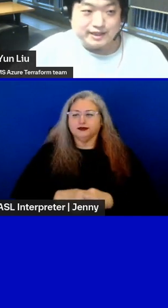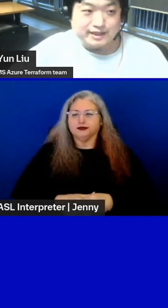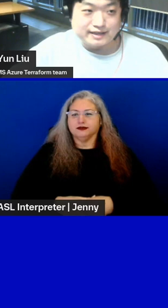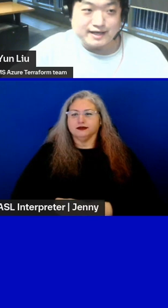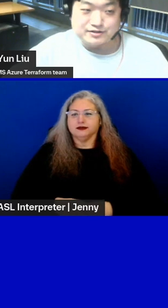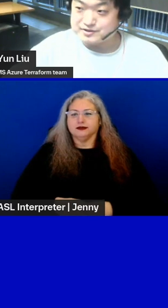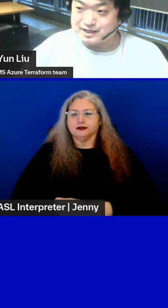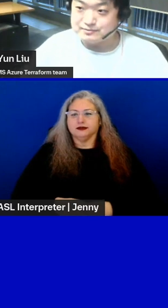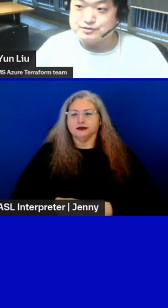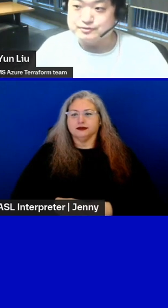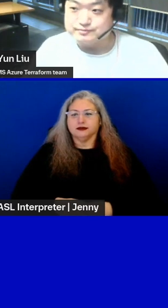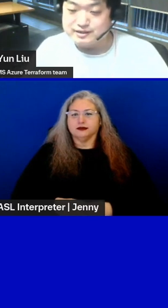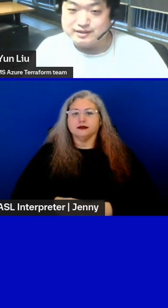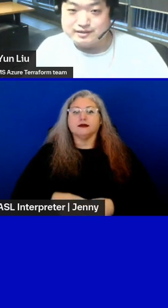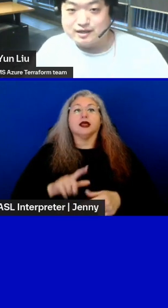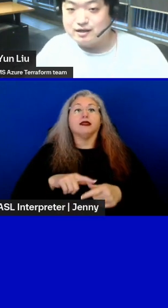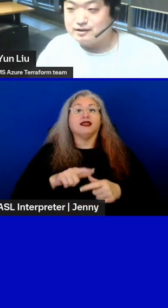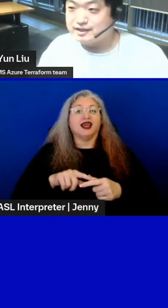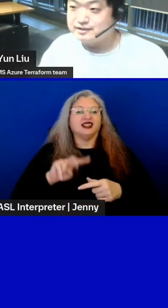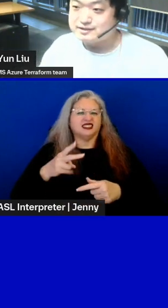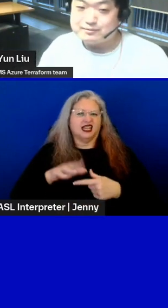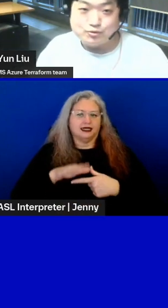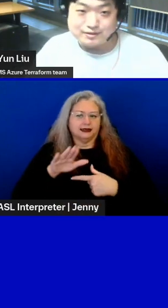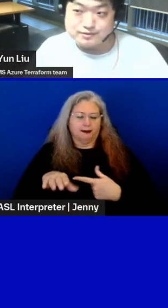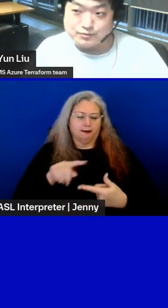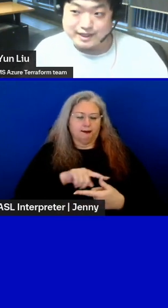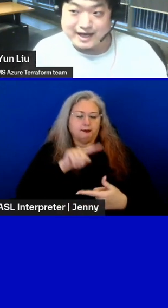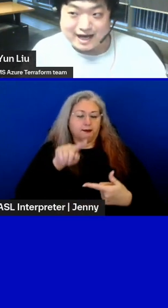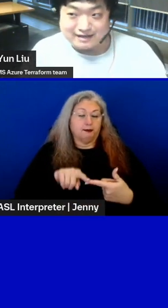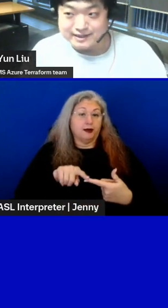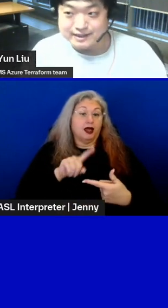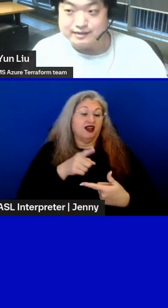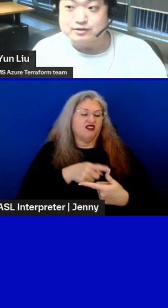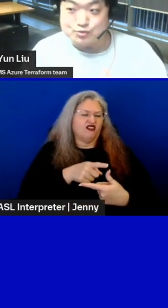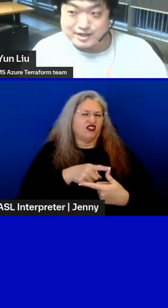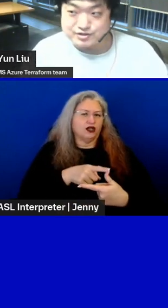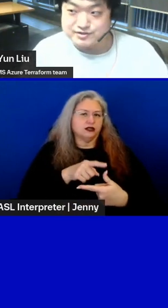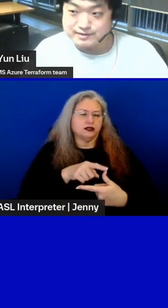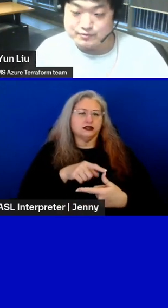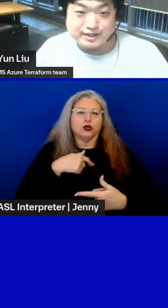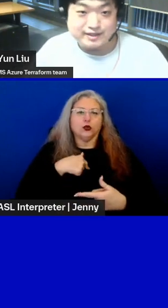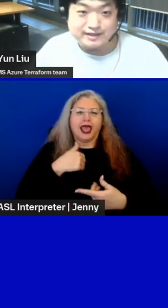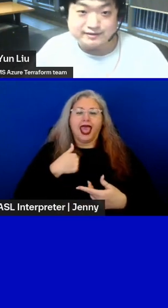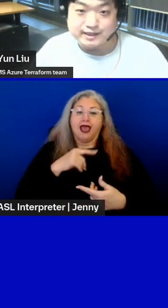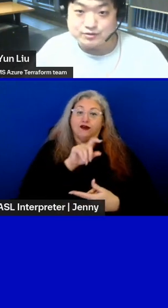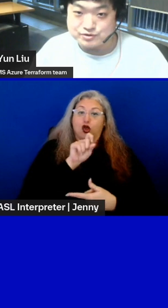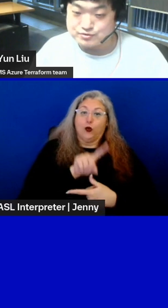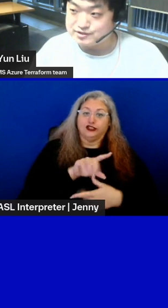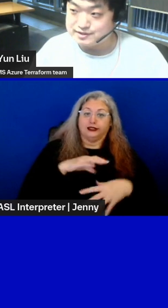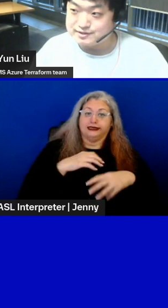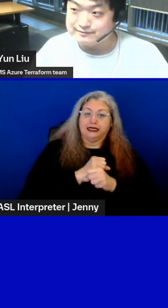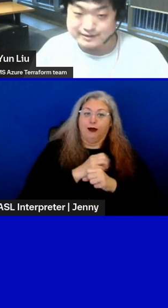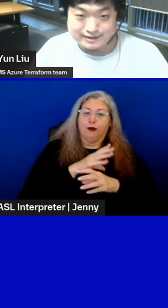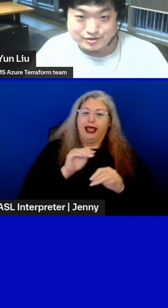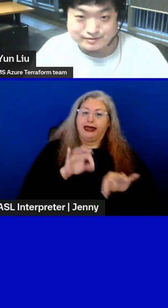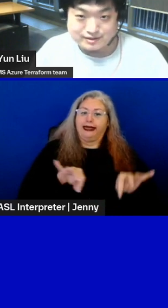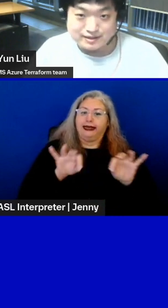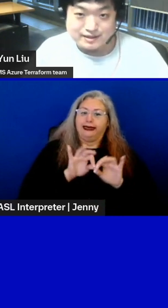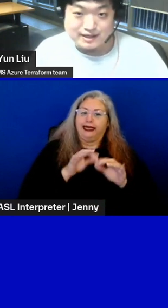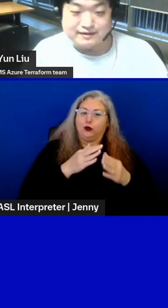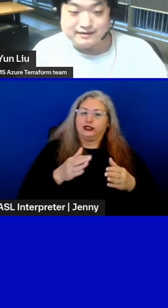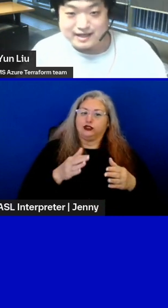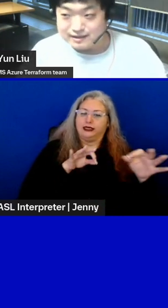Then we enter step 2. In step 1, we have the question summary and key resources